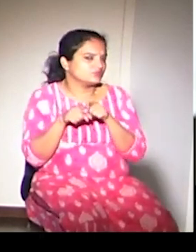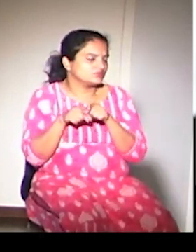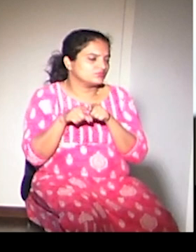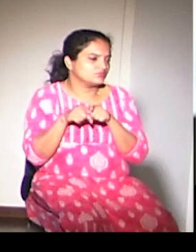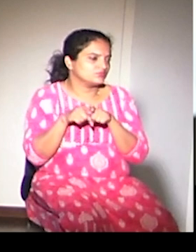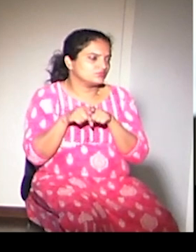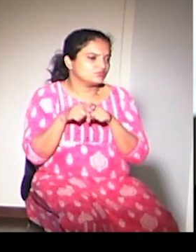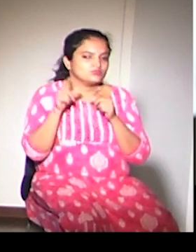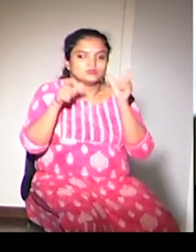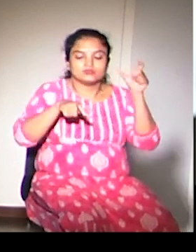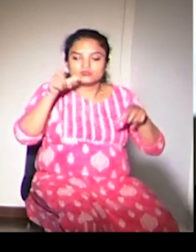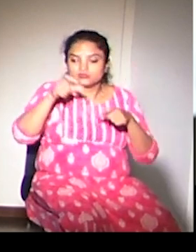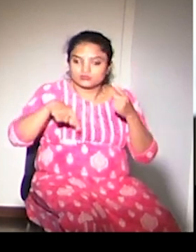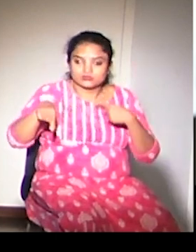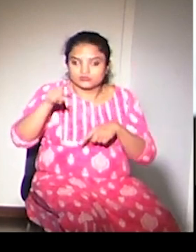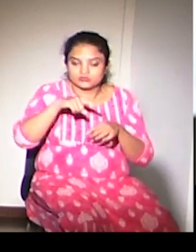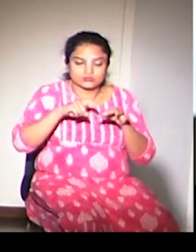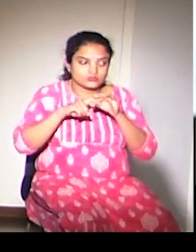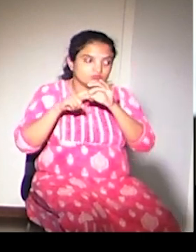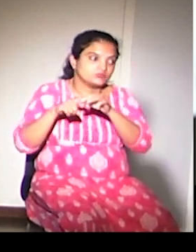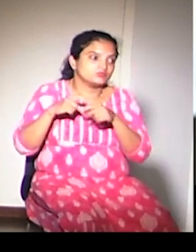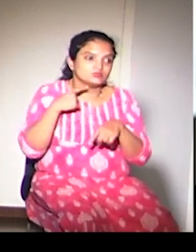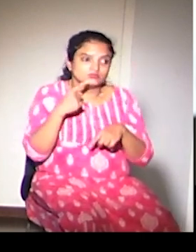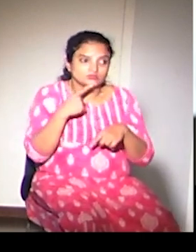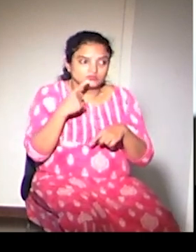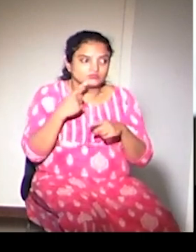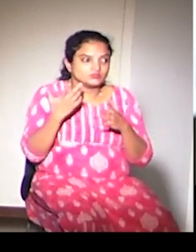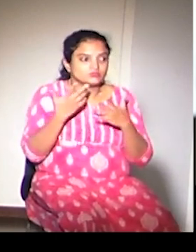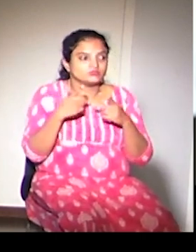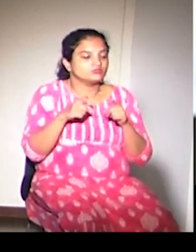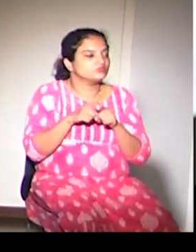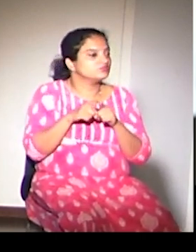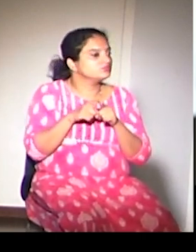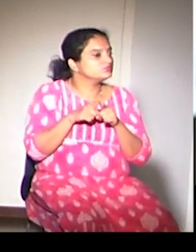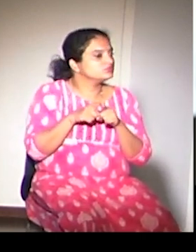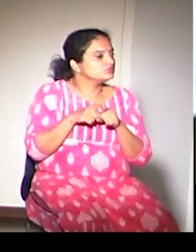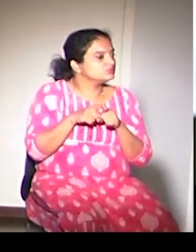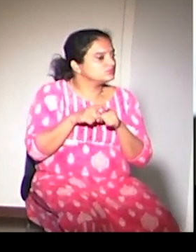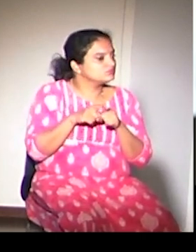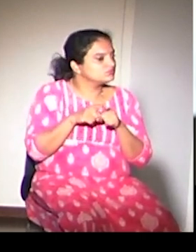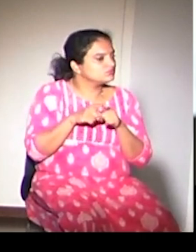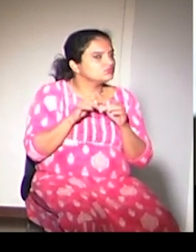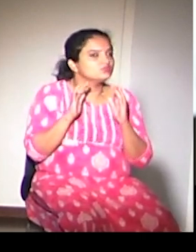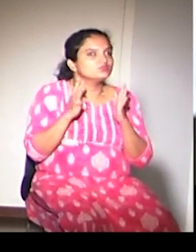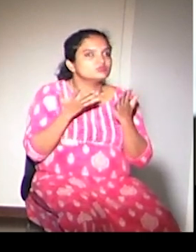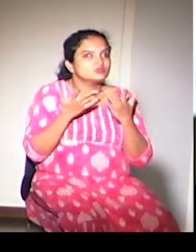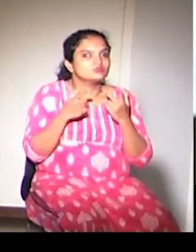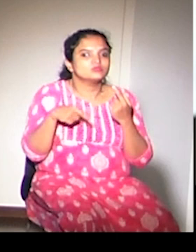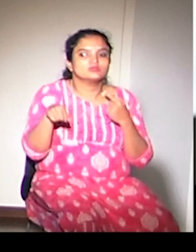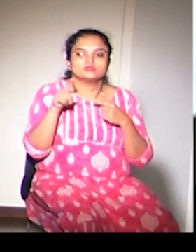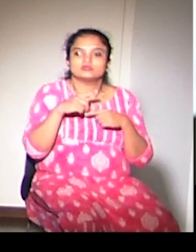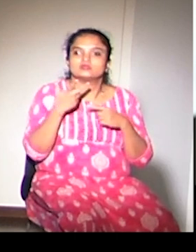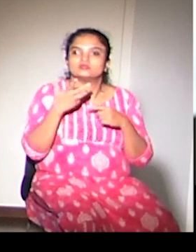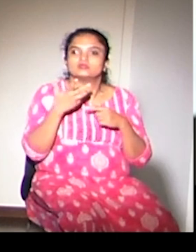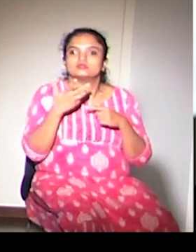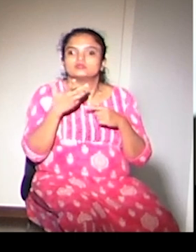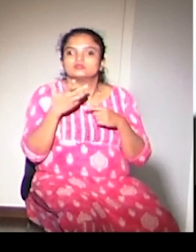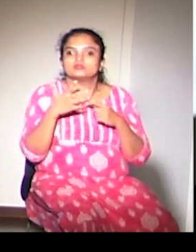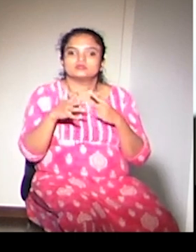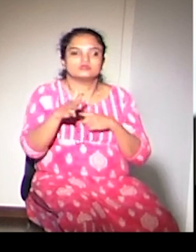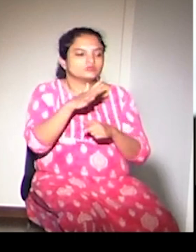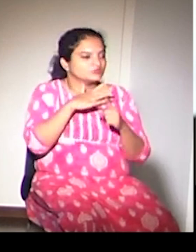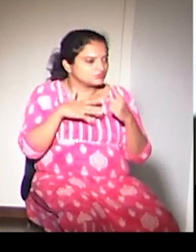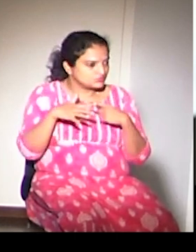the people who were commissioning the monuments in the first place. What was their status in society? Were they royal? Are